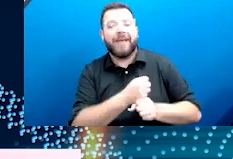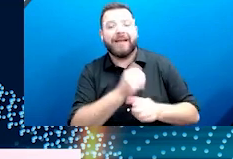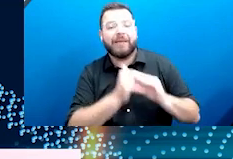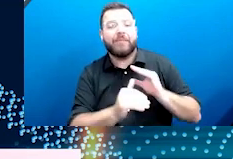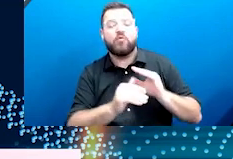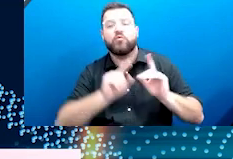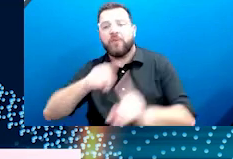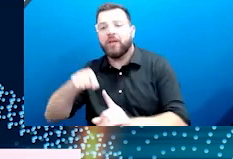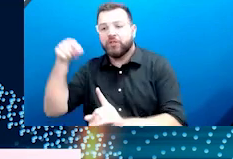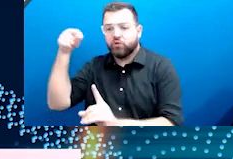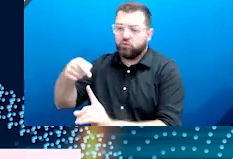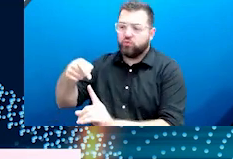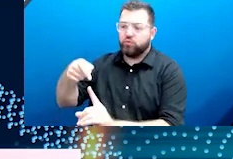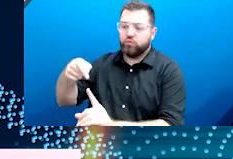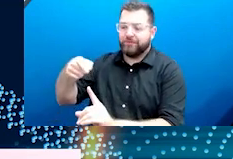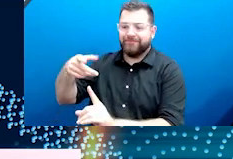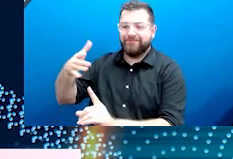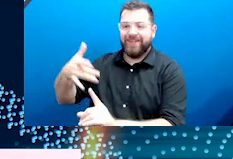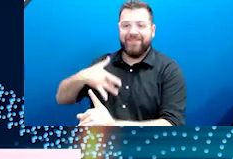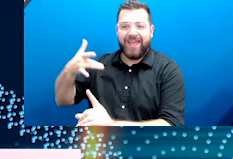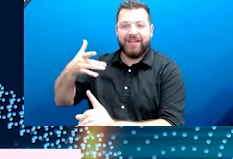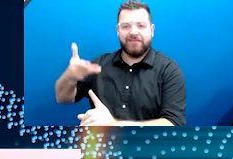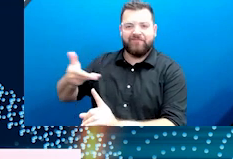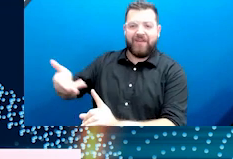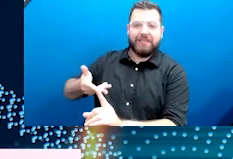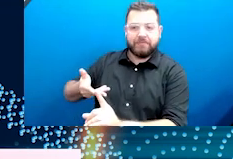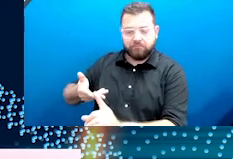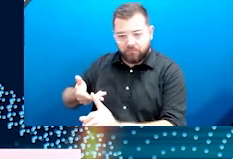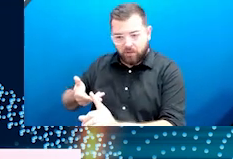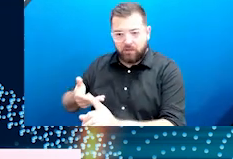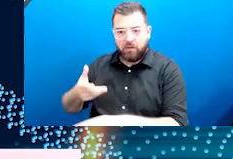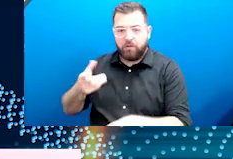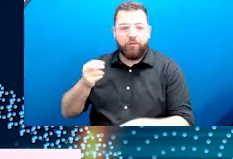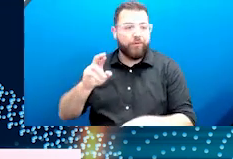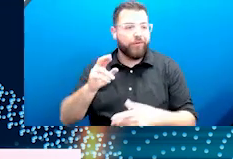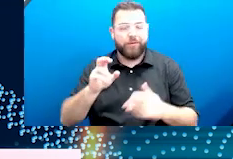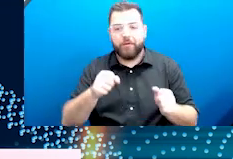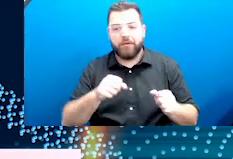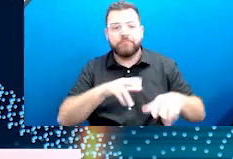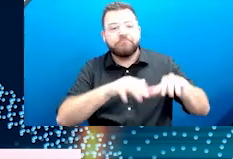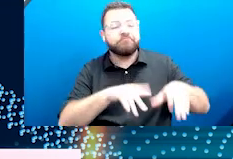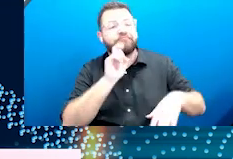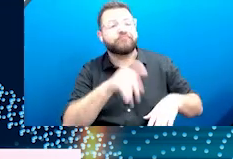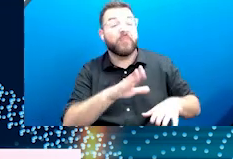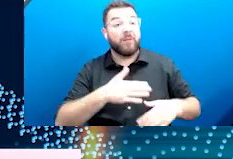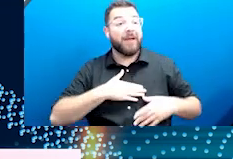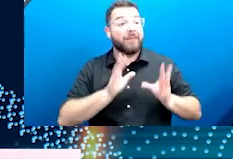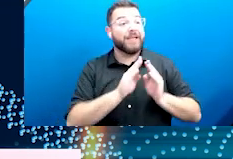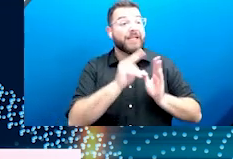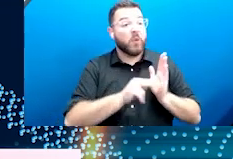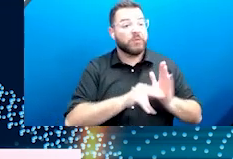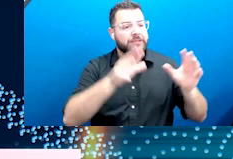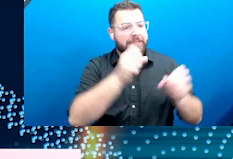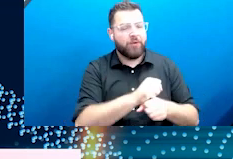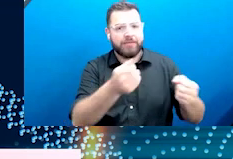responding to this event that I'm invited to, or summarize my meeting minutes and give me an outline